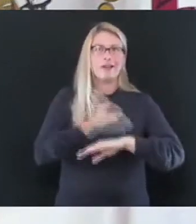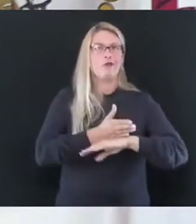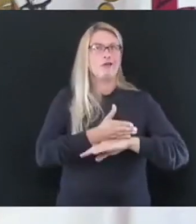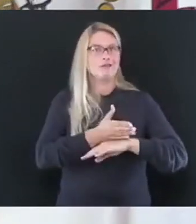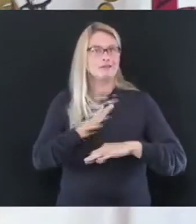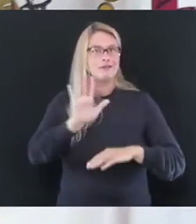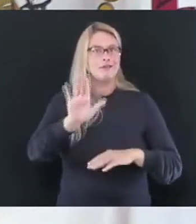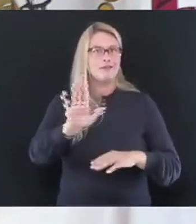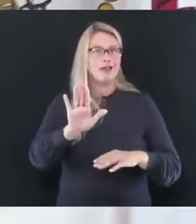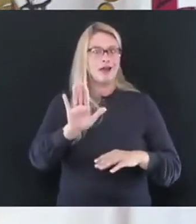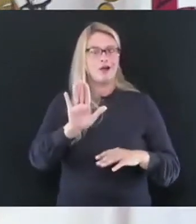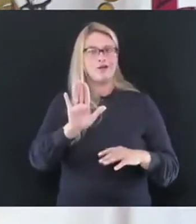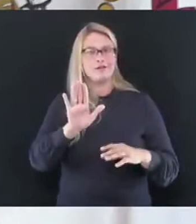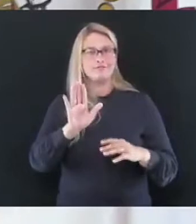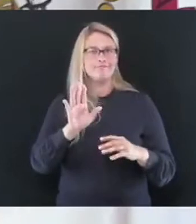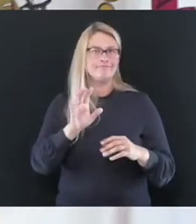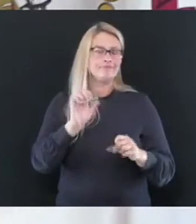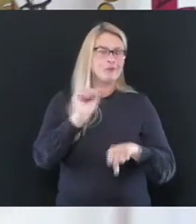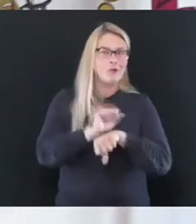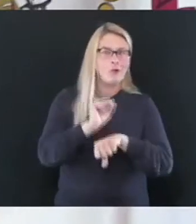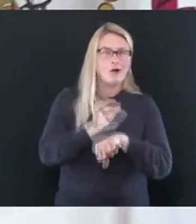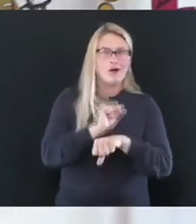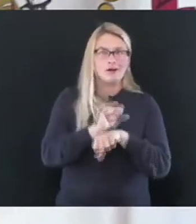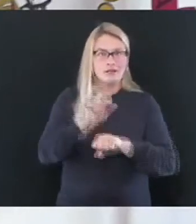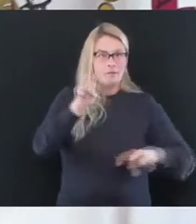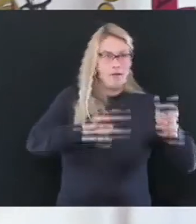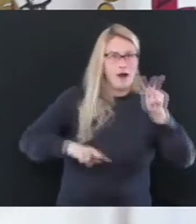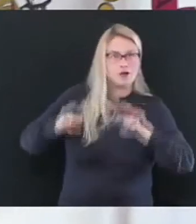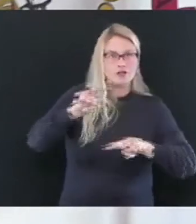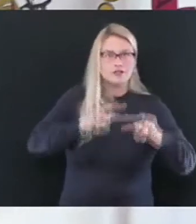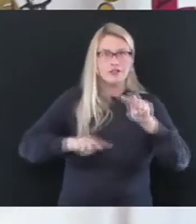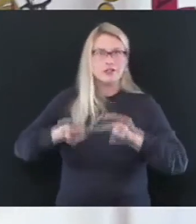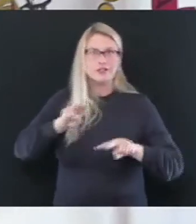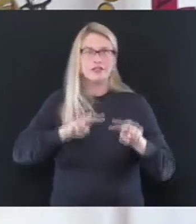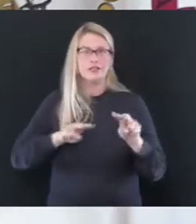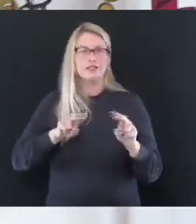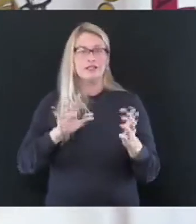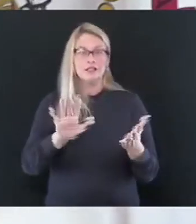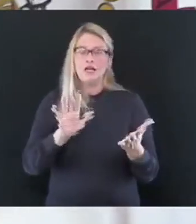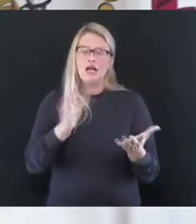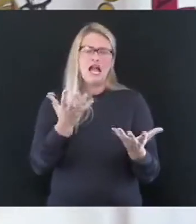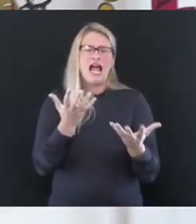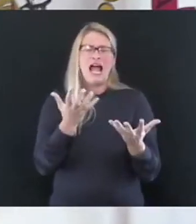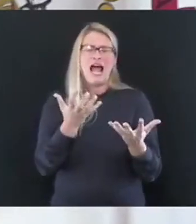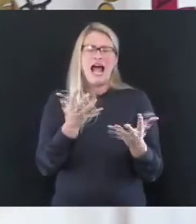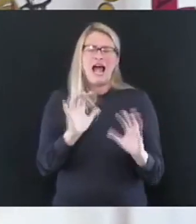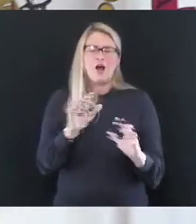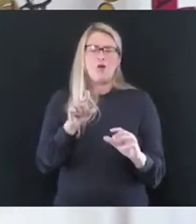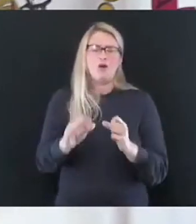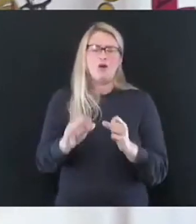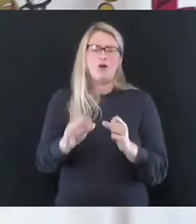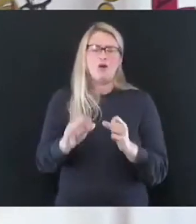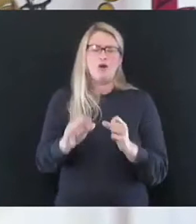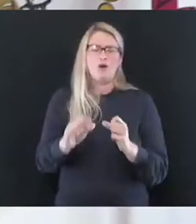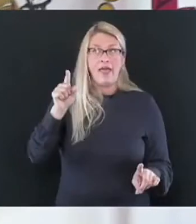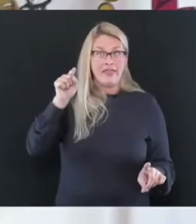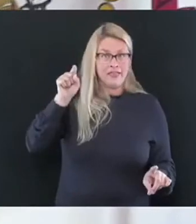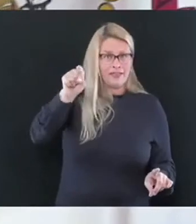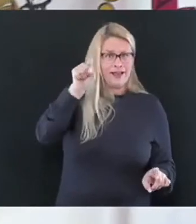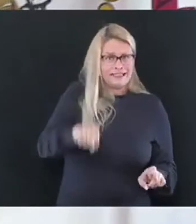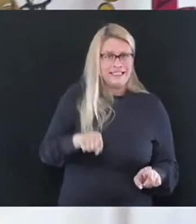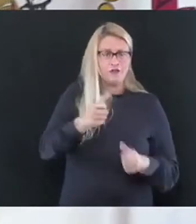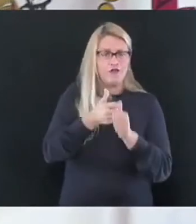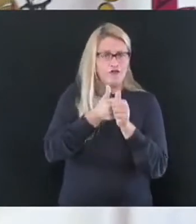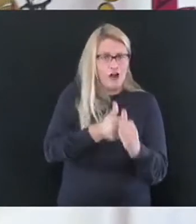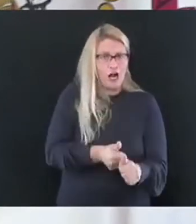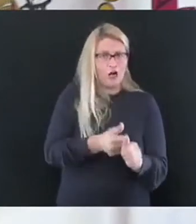enforcement operations there. And failure, and I don't mean this in any threatening way, I am only saying that